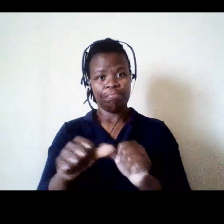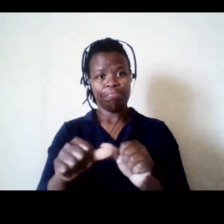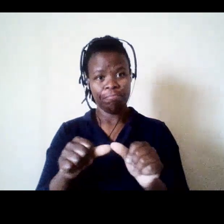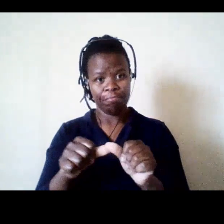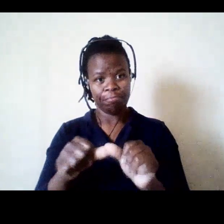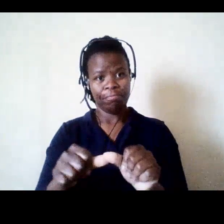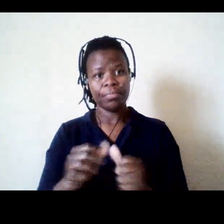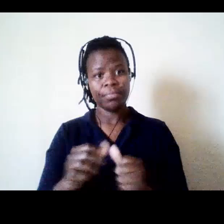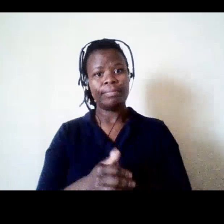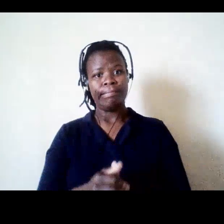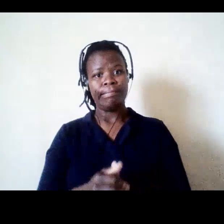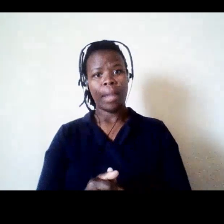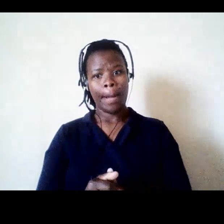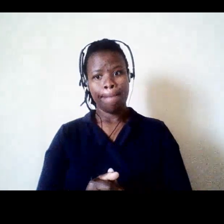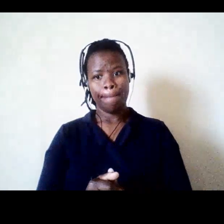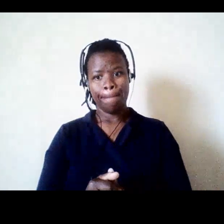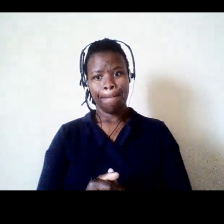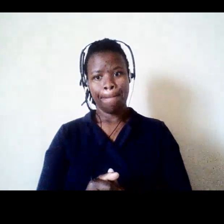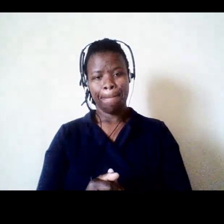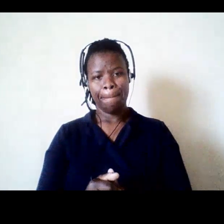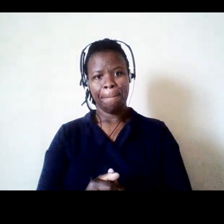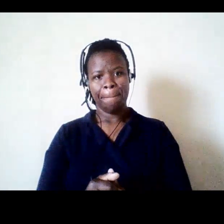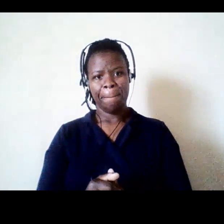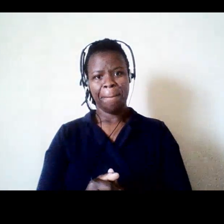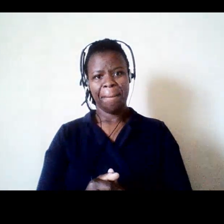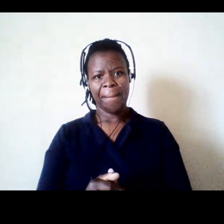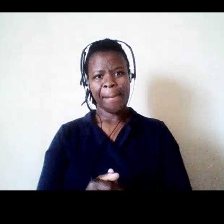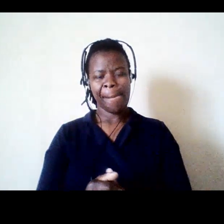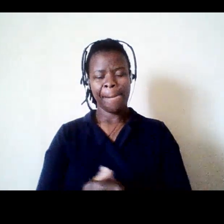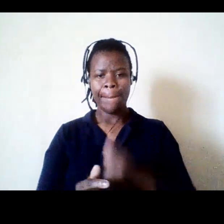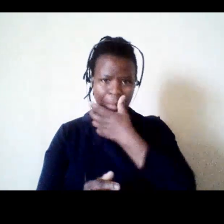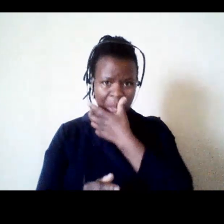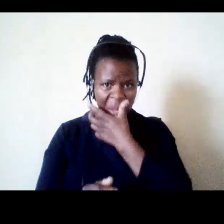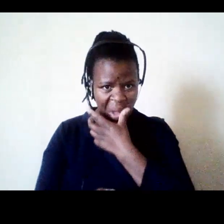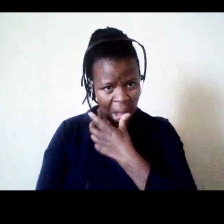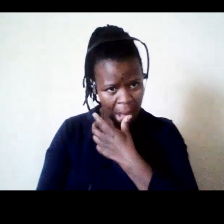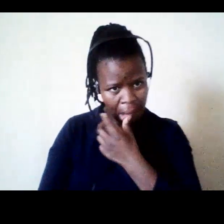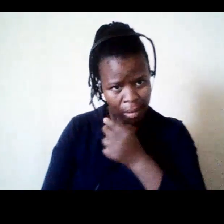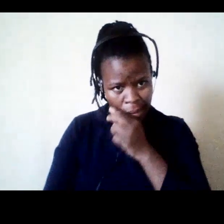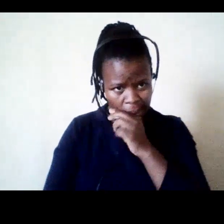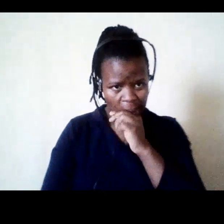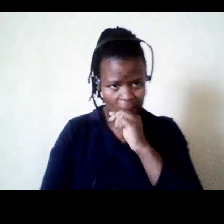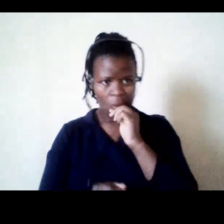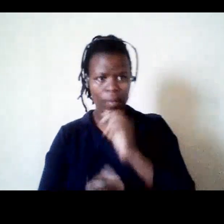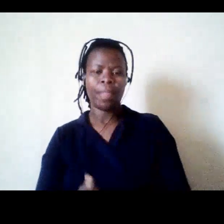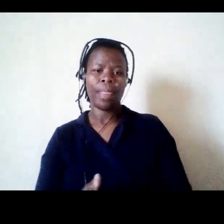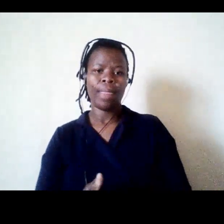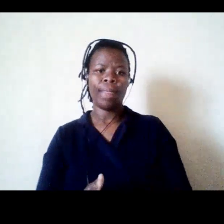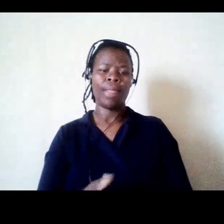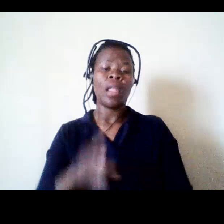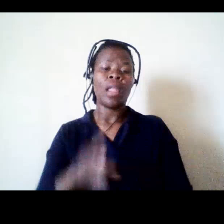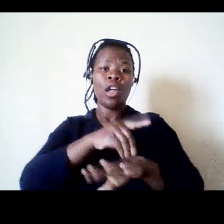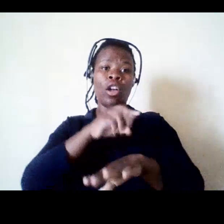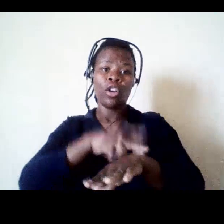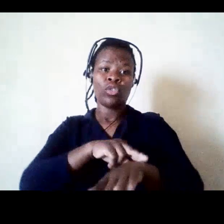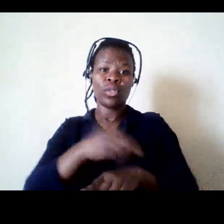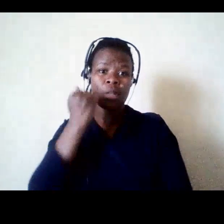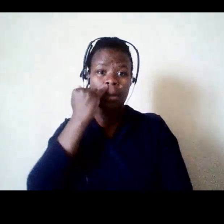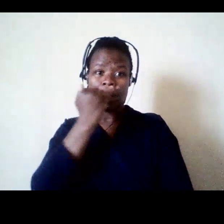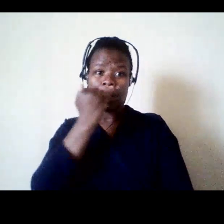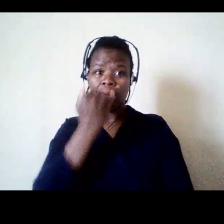Because thanks. Okay, let me go ahead. So thanks, Benilo. You mentioned a couple of things, very important things. And I never thought